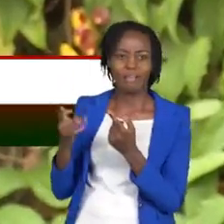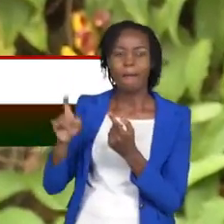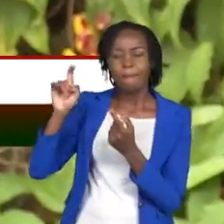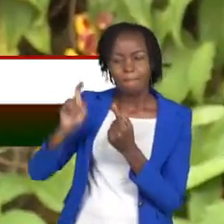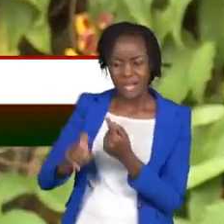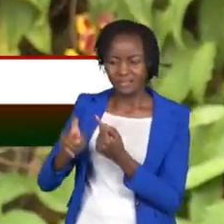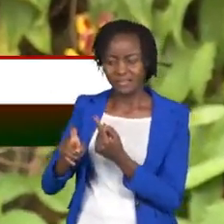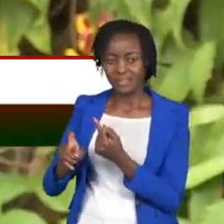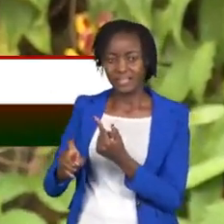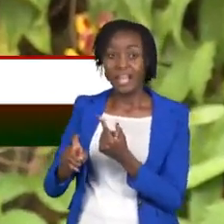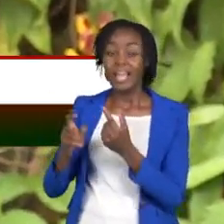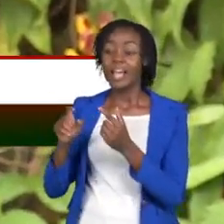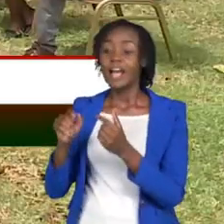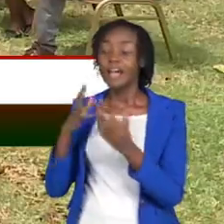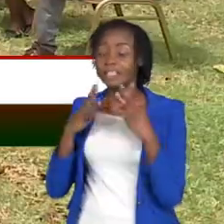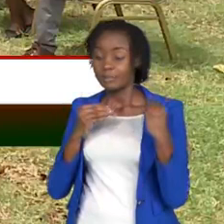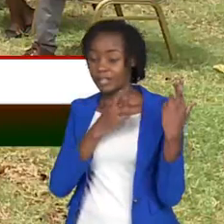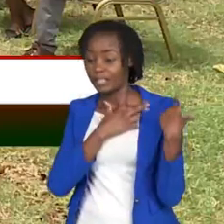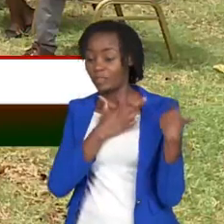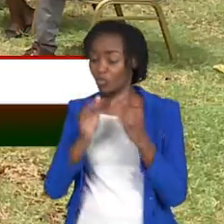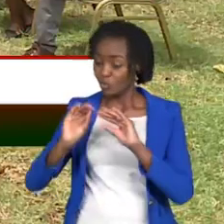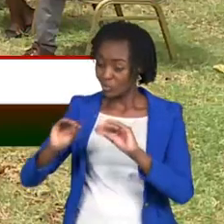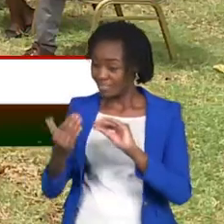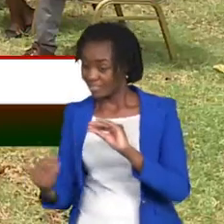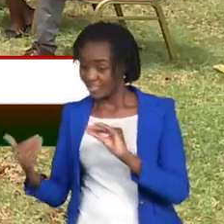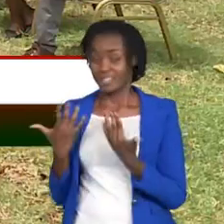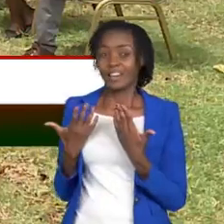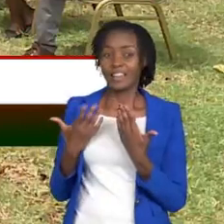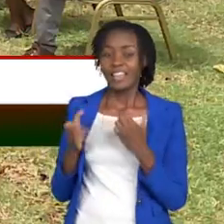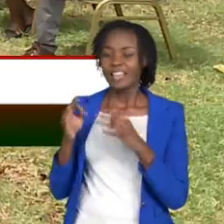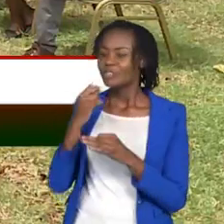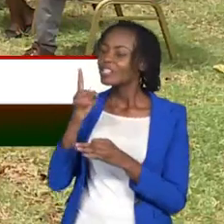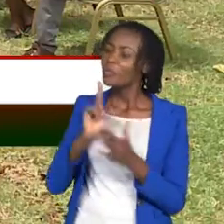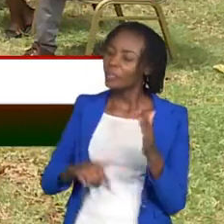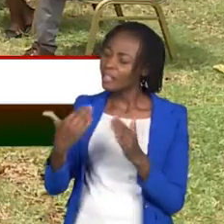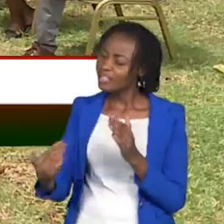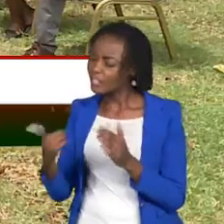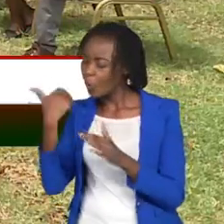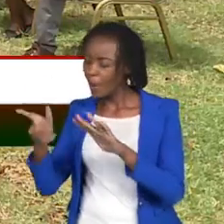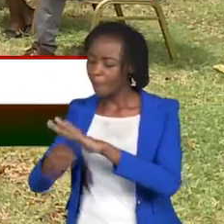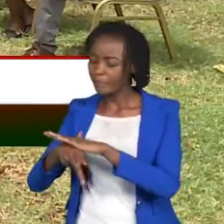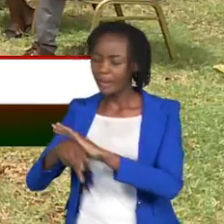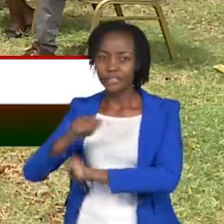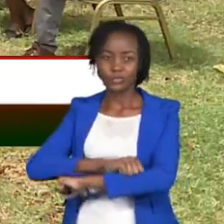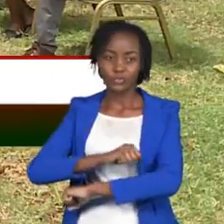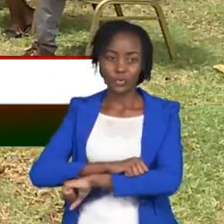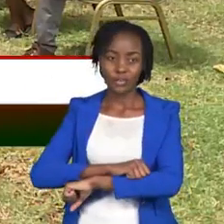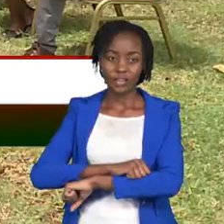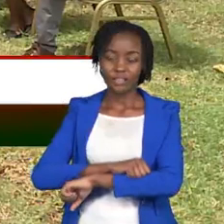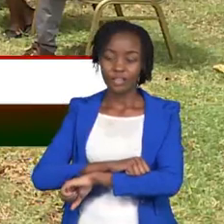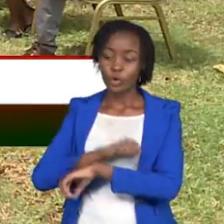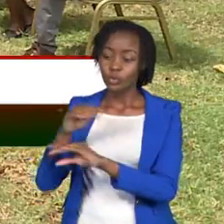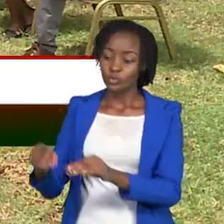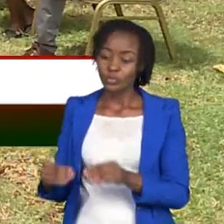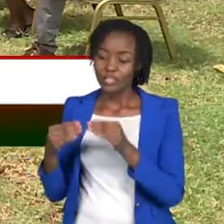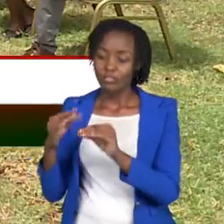take upon ourselves this responsibility. Now in Kenya, if you tell a child who's still maybe in primary, maybe to give you